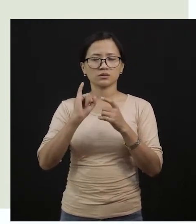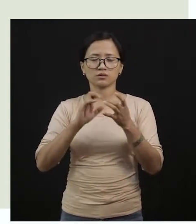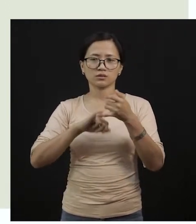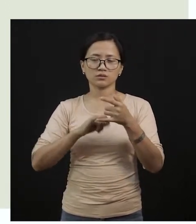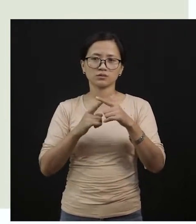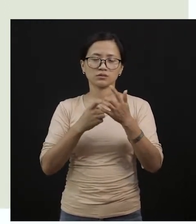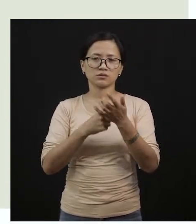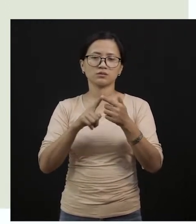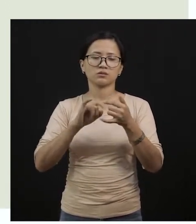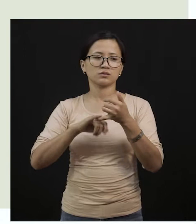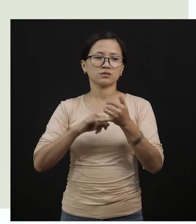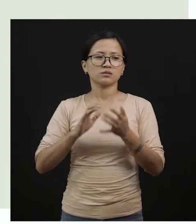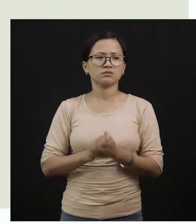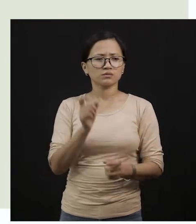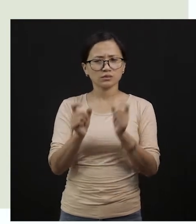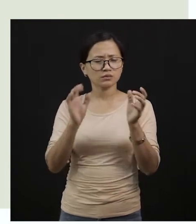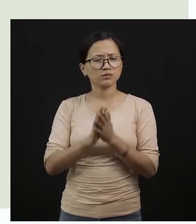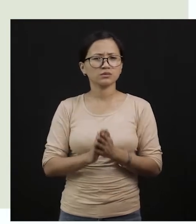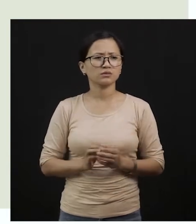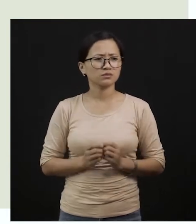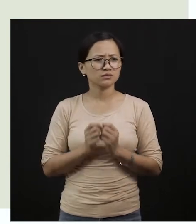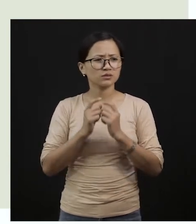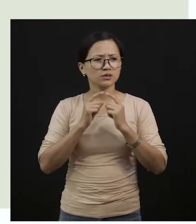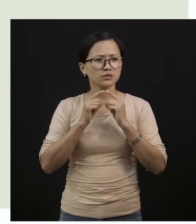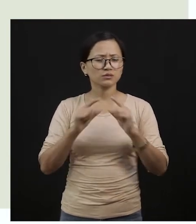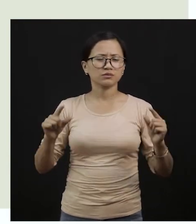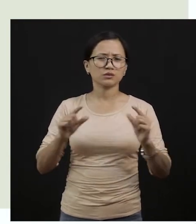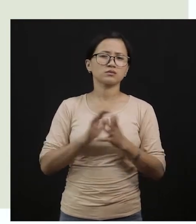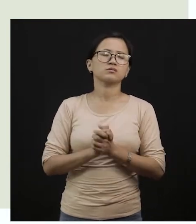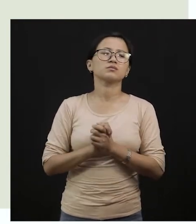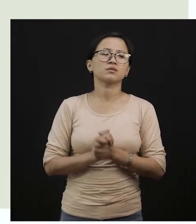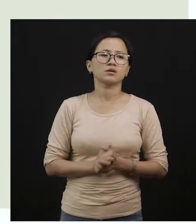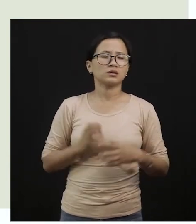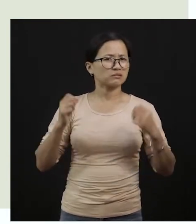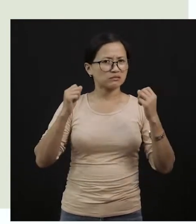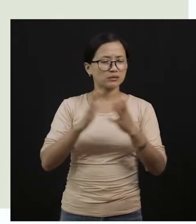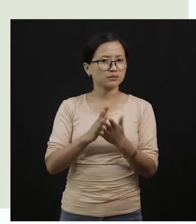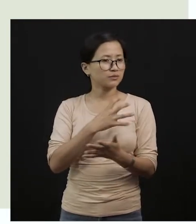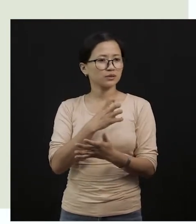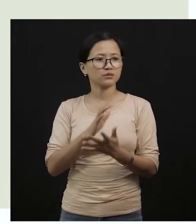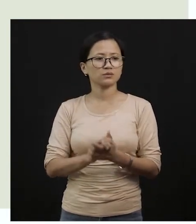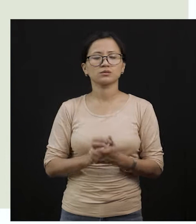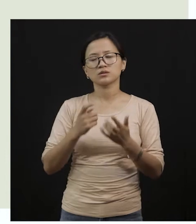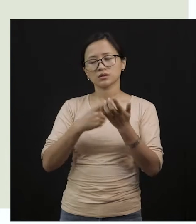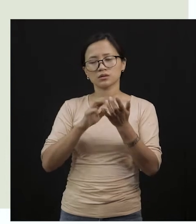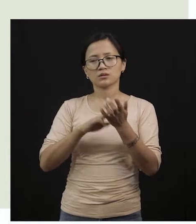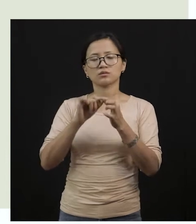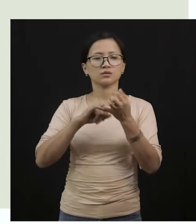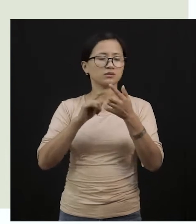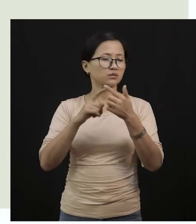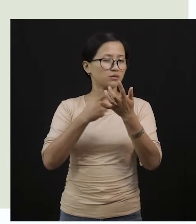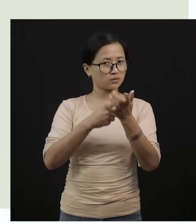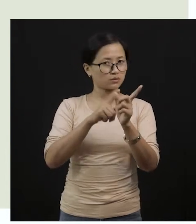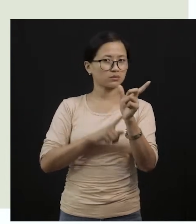people in great pain or misery. Distress, people in great pain or misery. Those are some